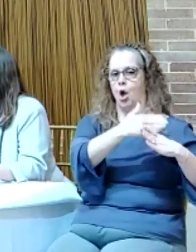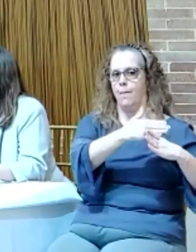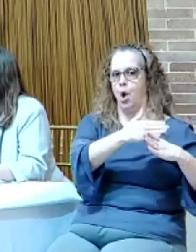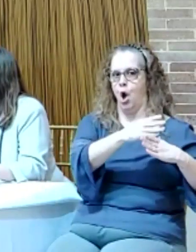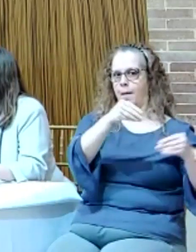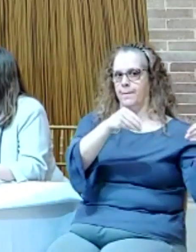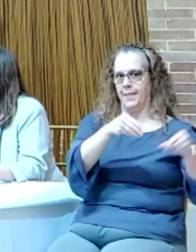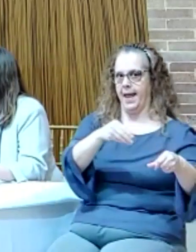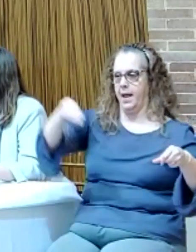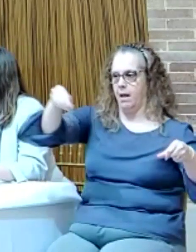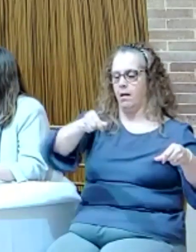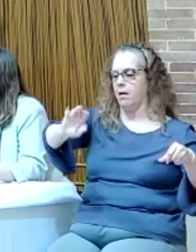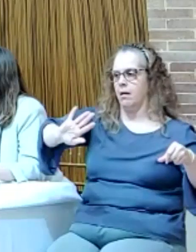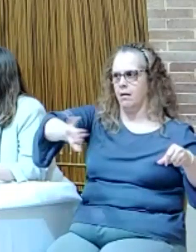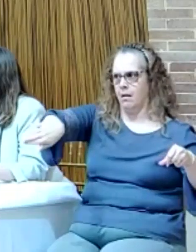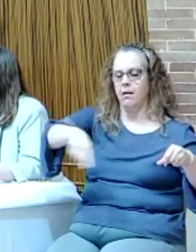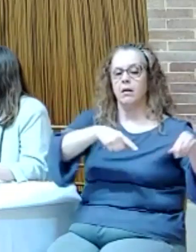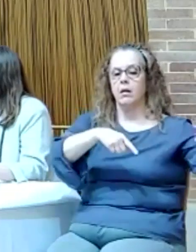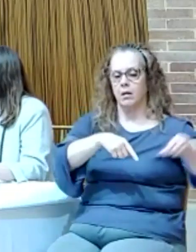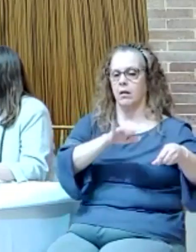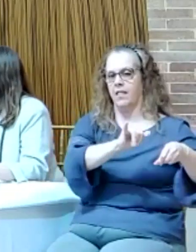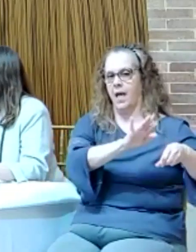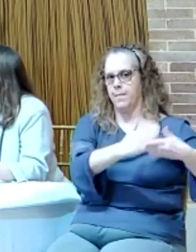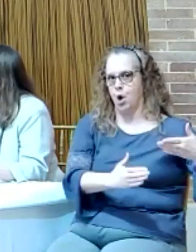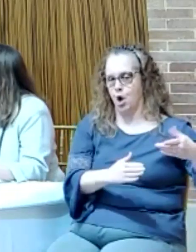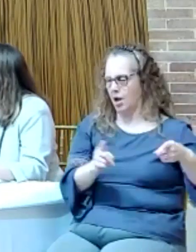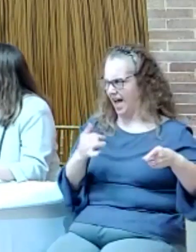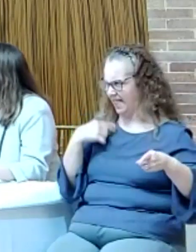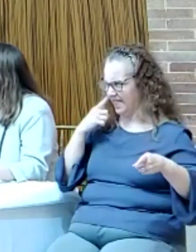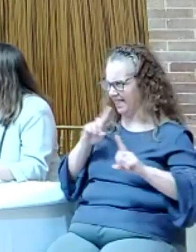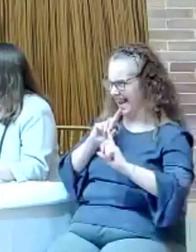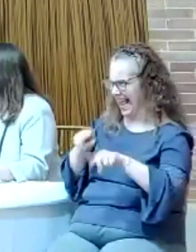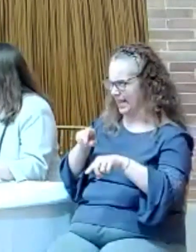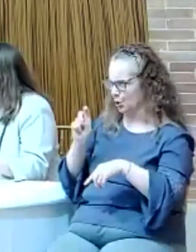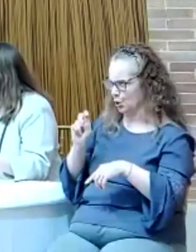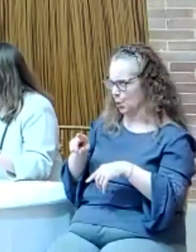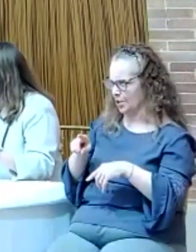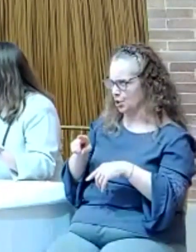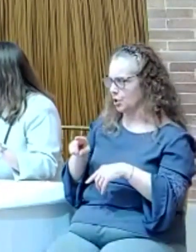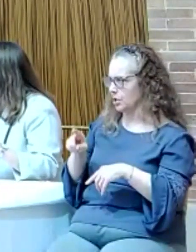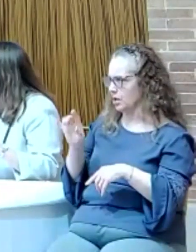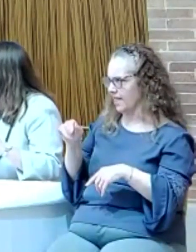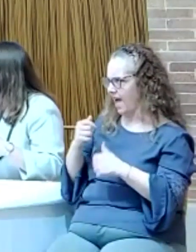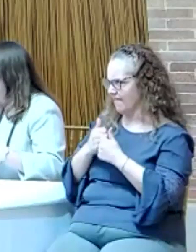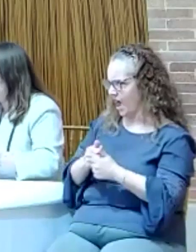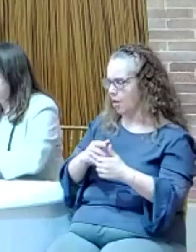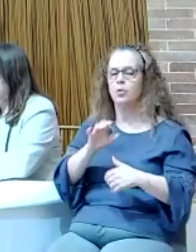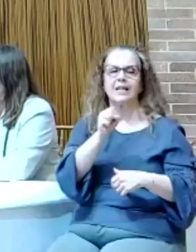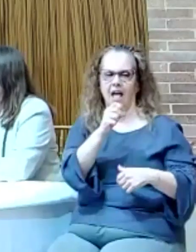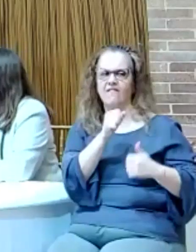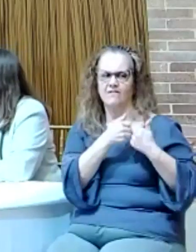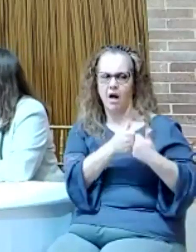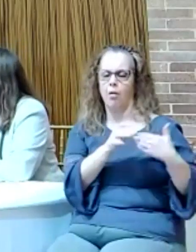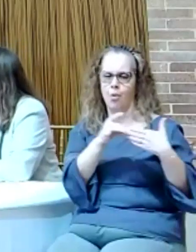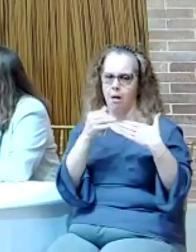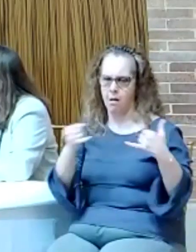that voucher um so I think that answer the question the DHR guidance that follows the guidance yeah I'm not goingon to add to